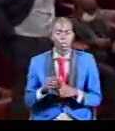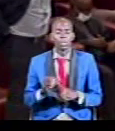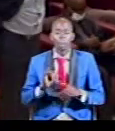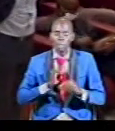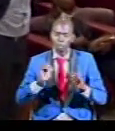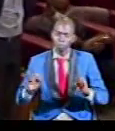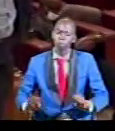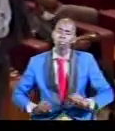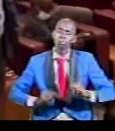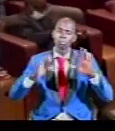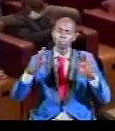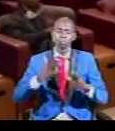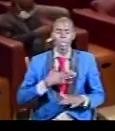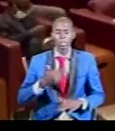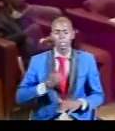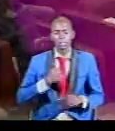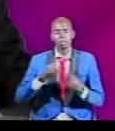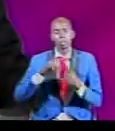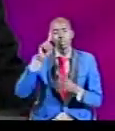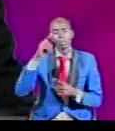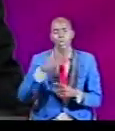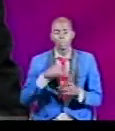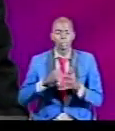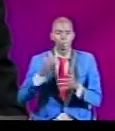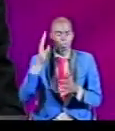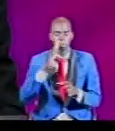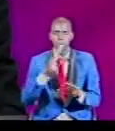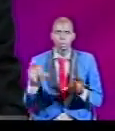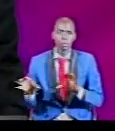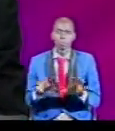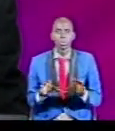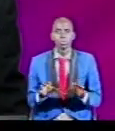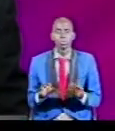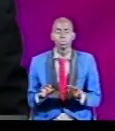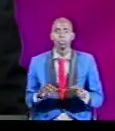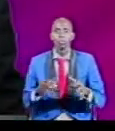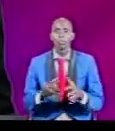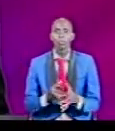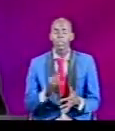myself to you, and it will be done. It is time to commit what we have heard.